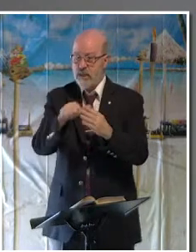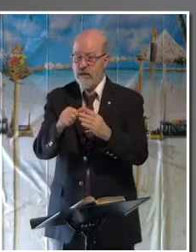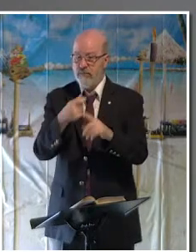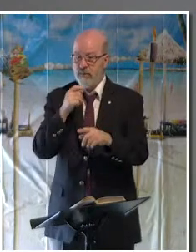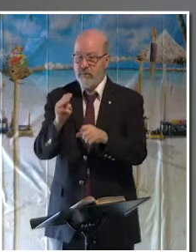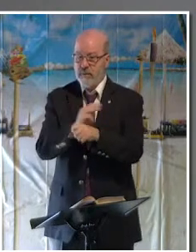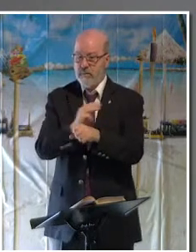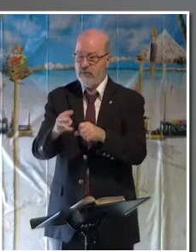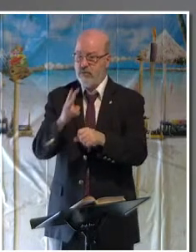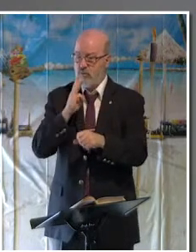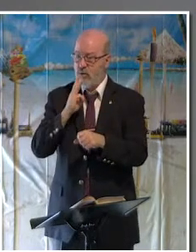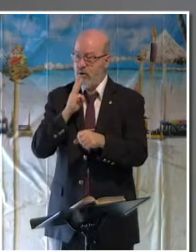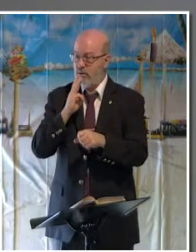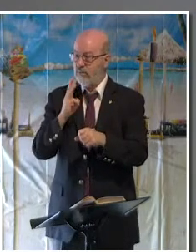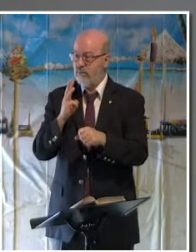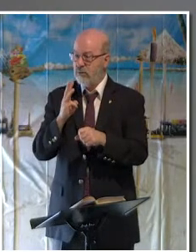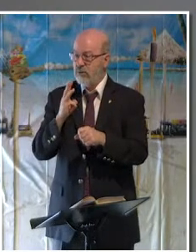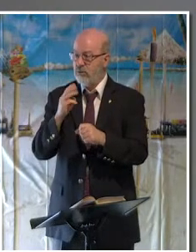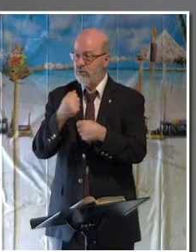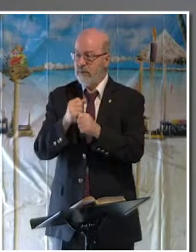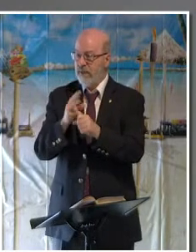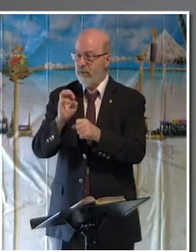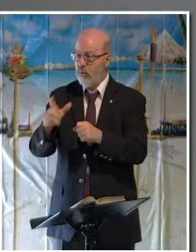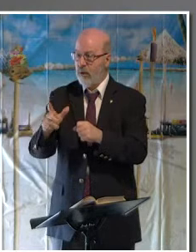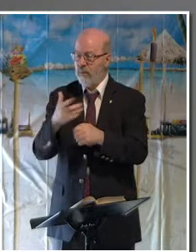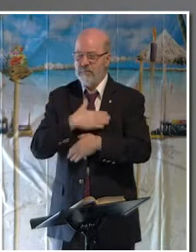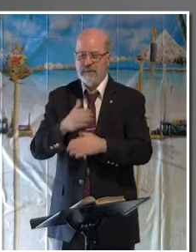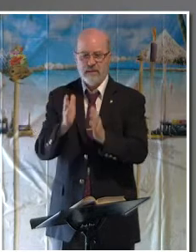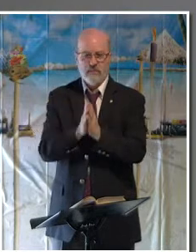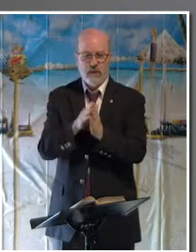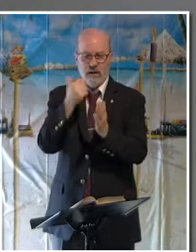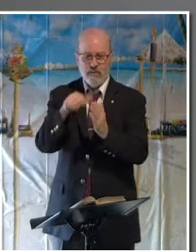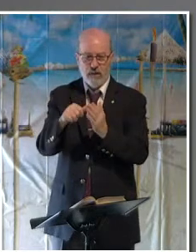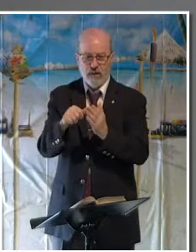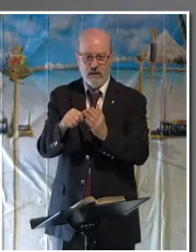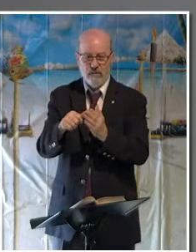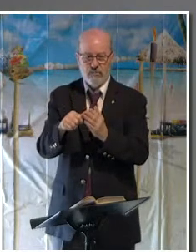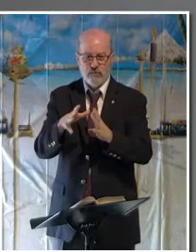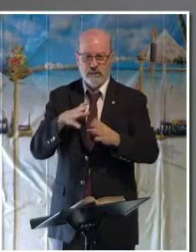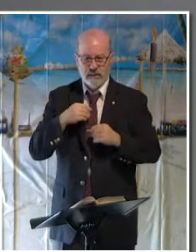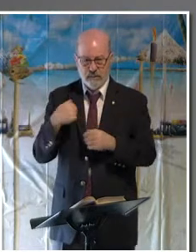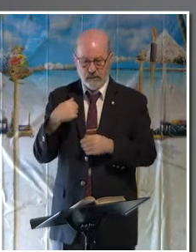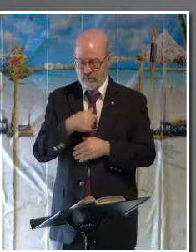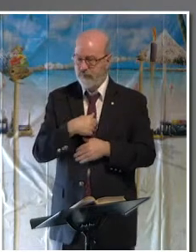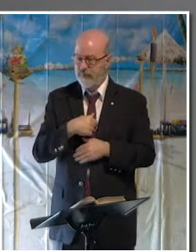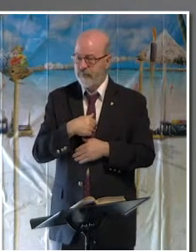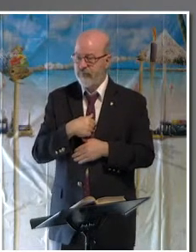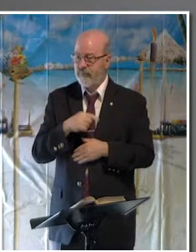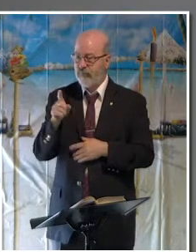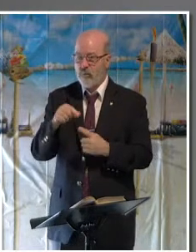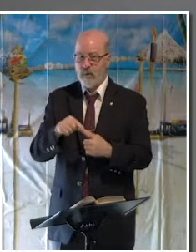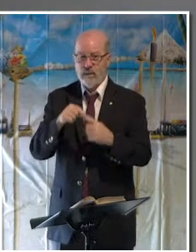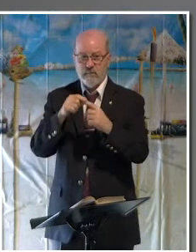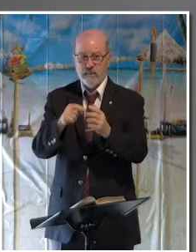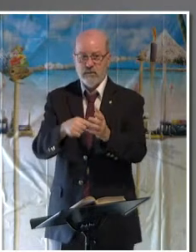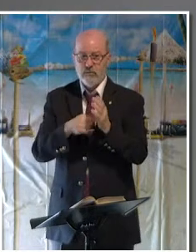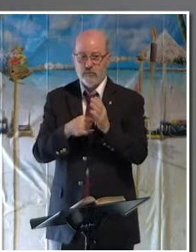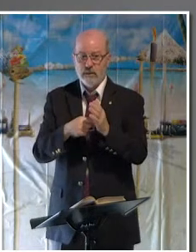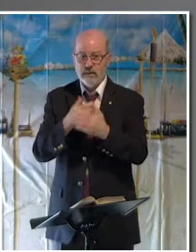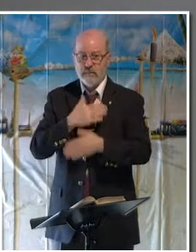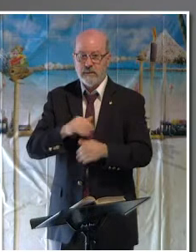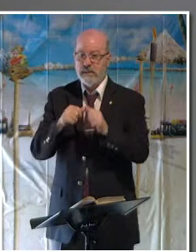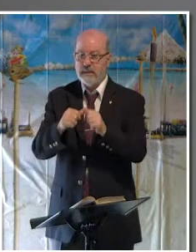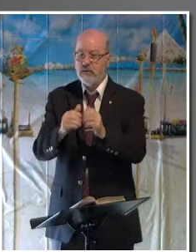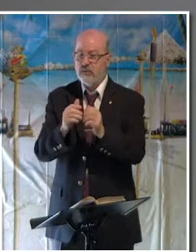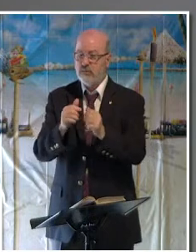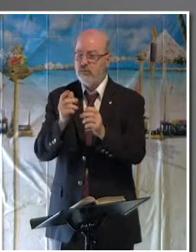of Water and Environment in order to drill the well. Please pray for the letter of approval. And one special request. Please